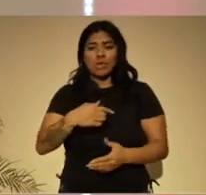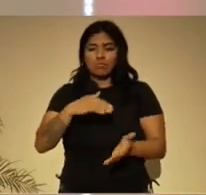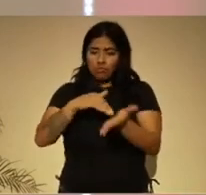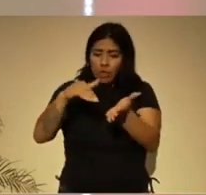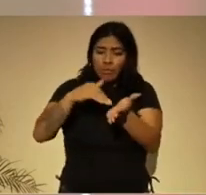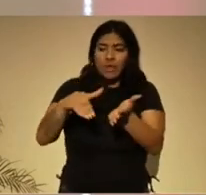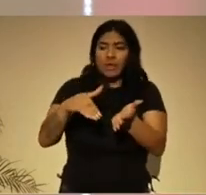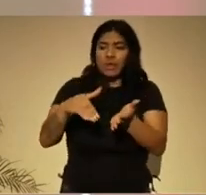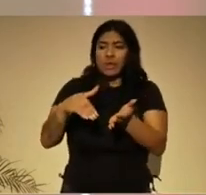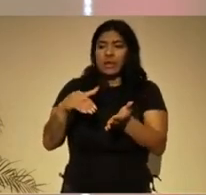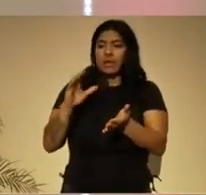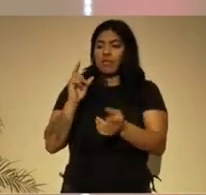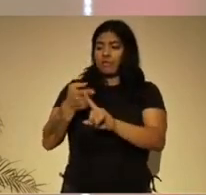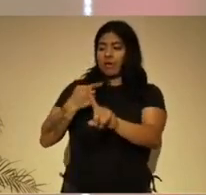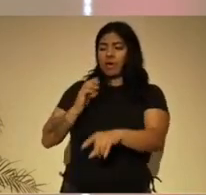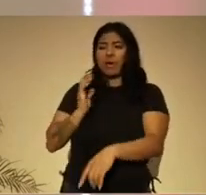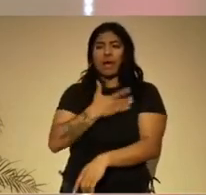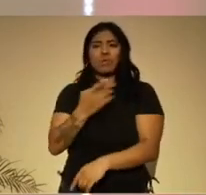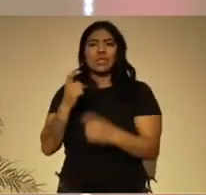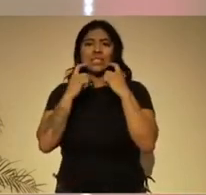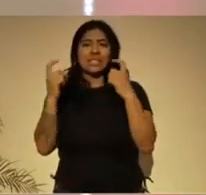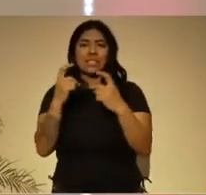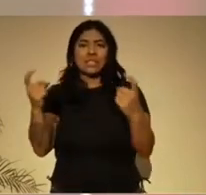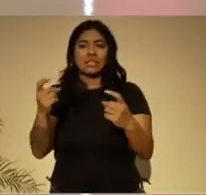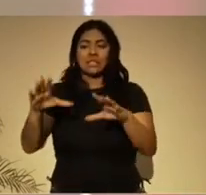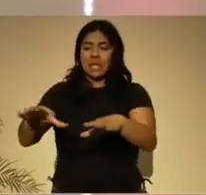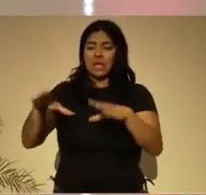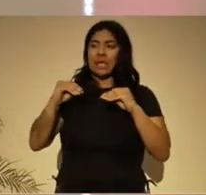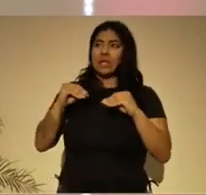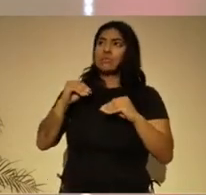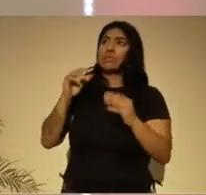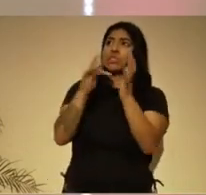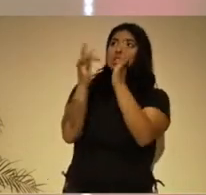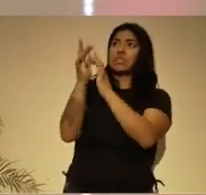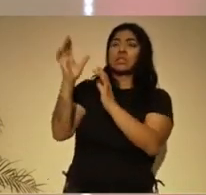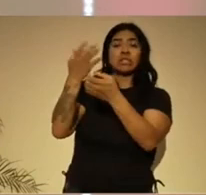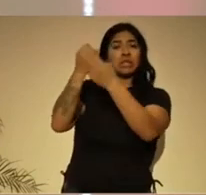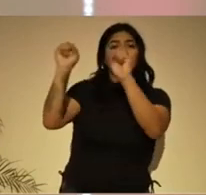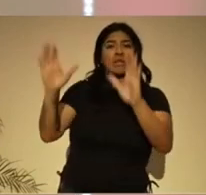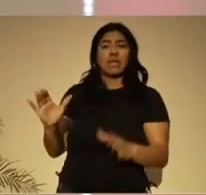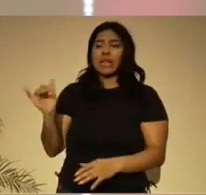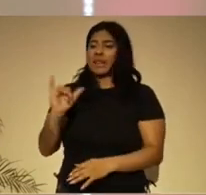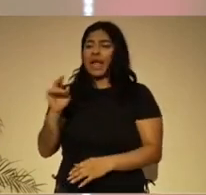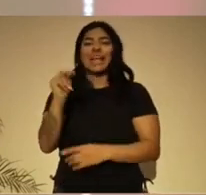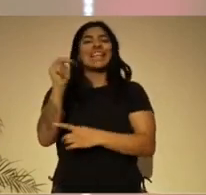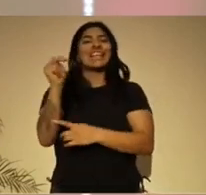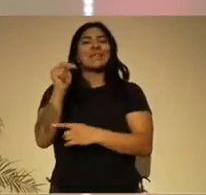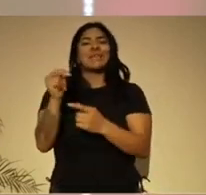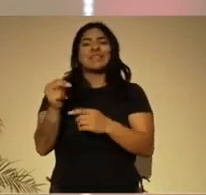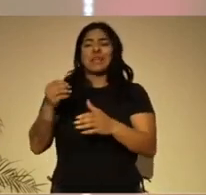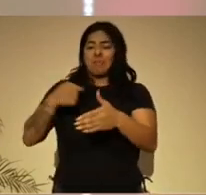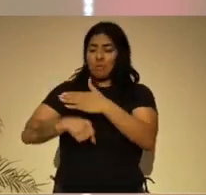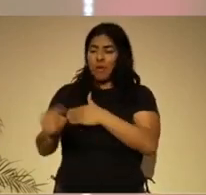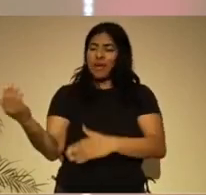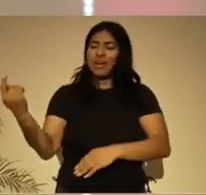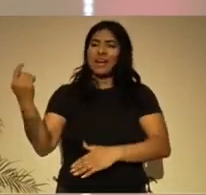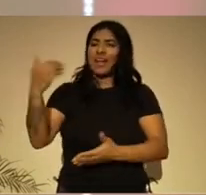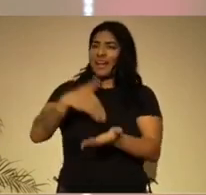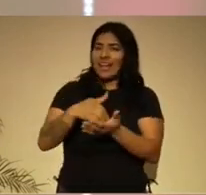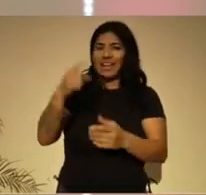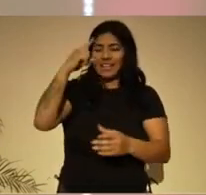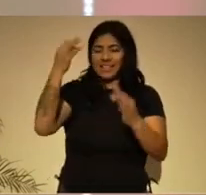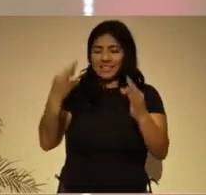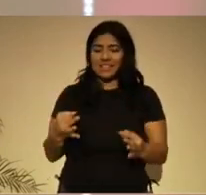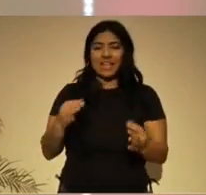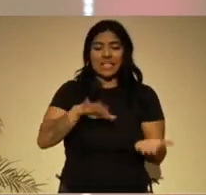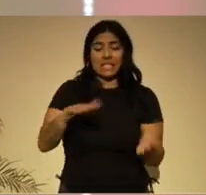if and when we repent of our sins, accept Jesus as our Savior, and like Nicodemus, decide to be born again, die to